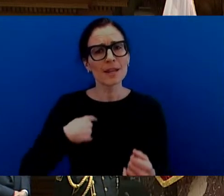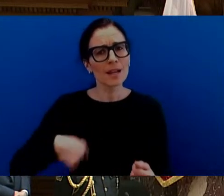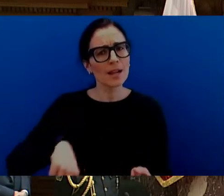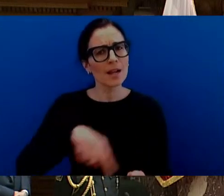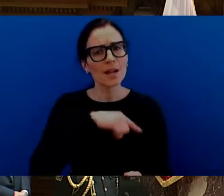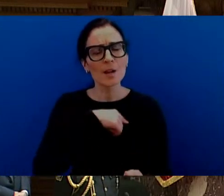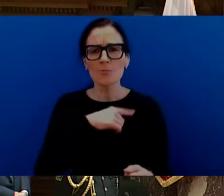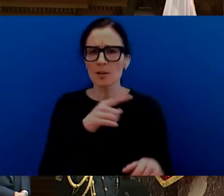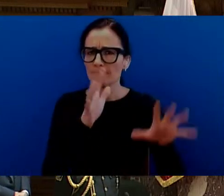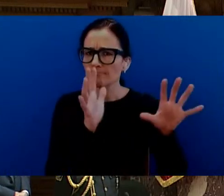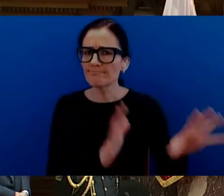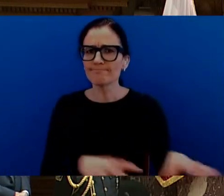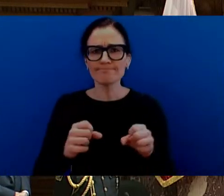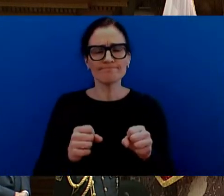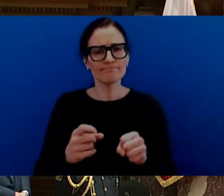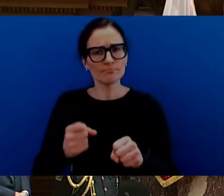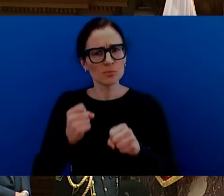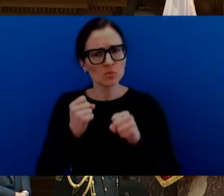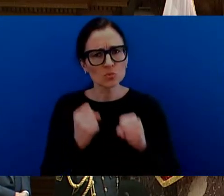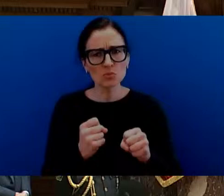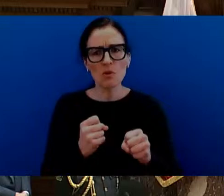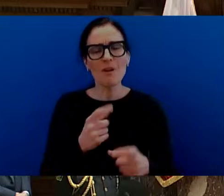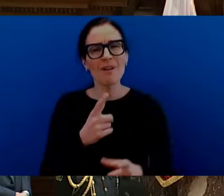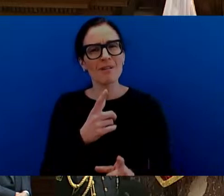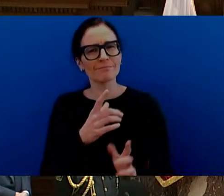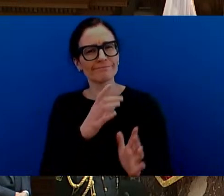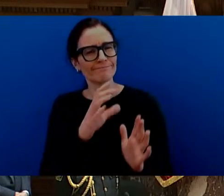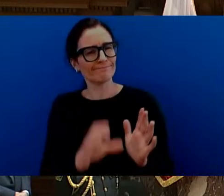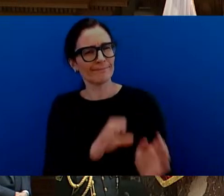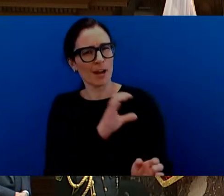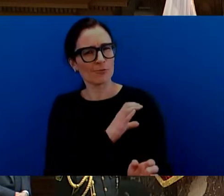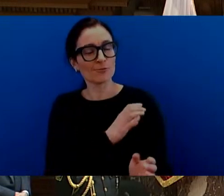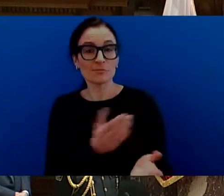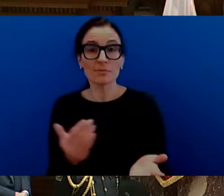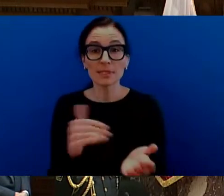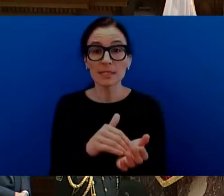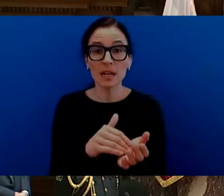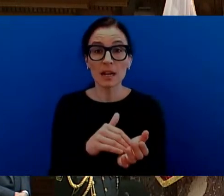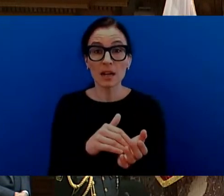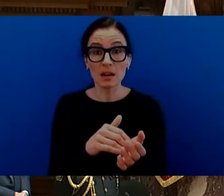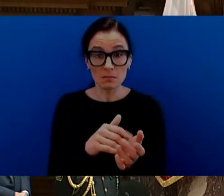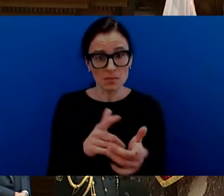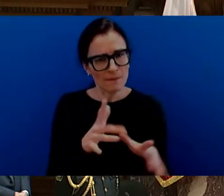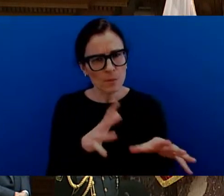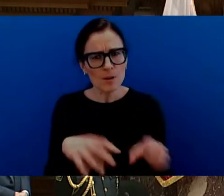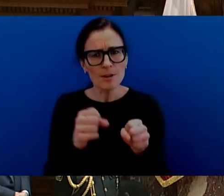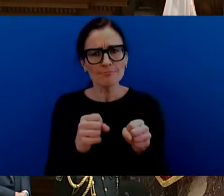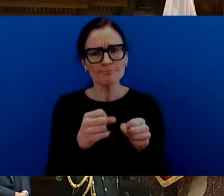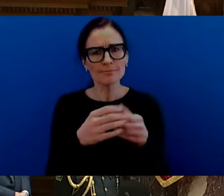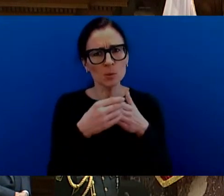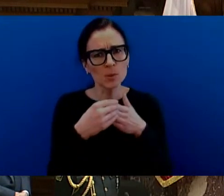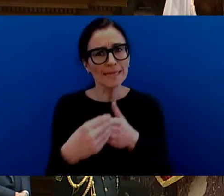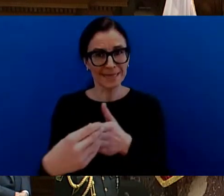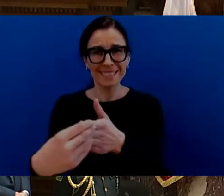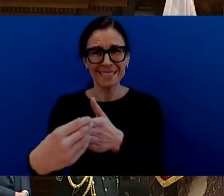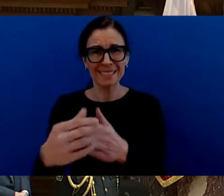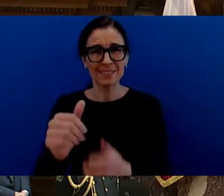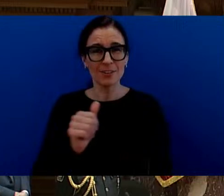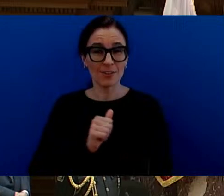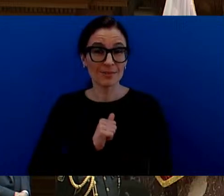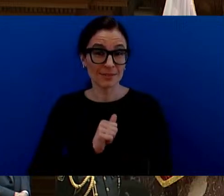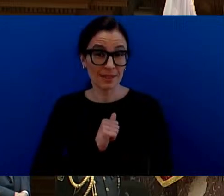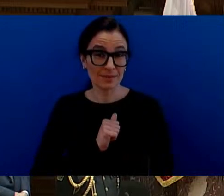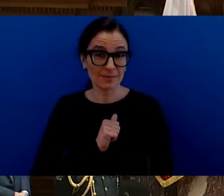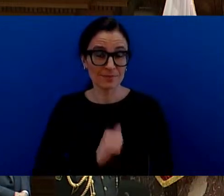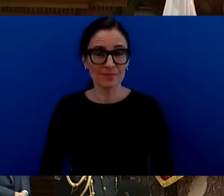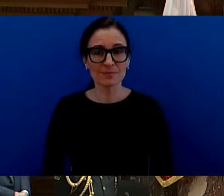to chart our own course. Your government is working quickly to reorientate itself to a fundamentally changed